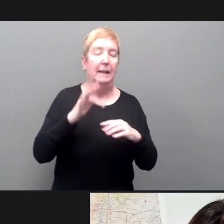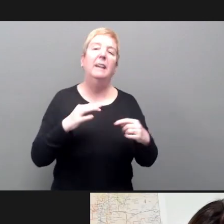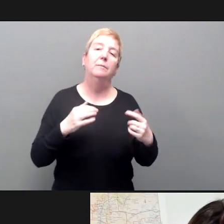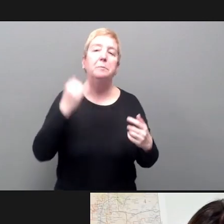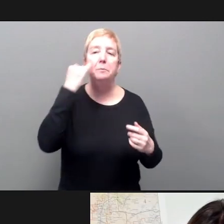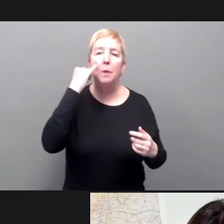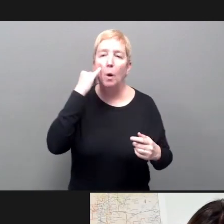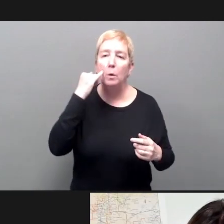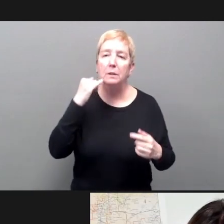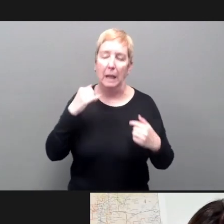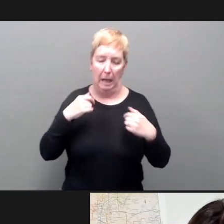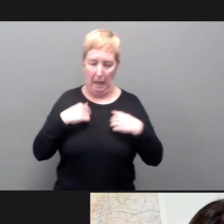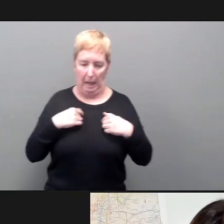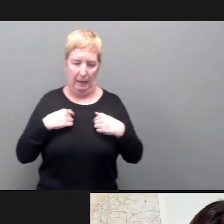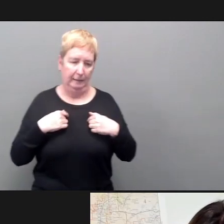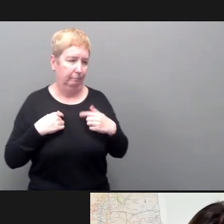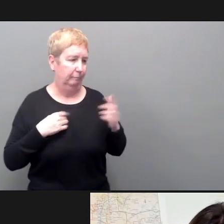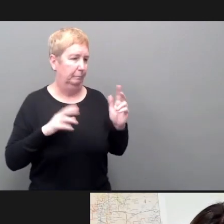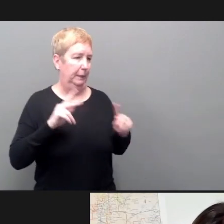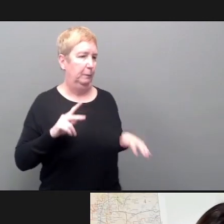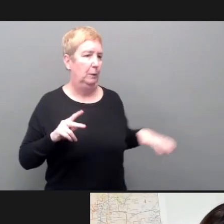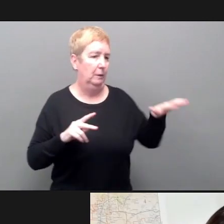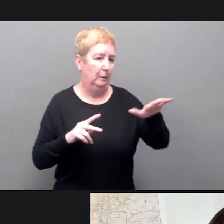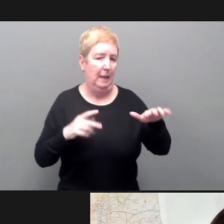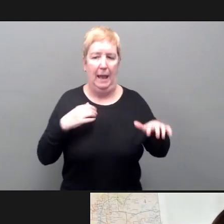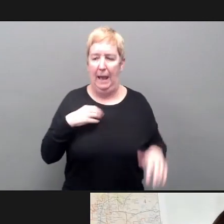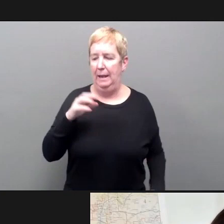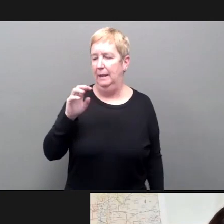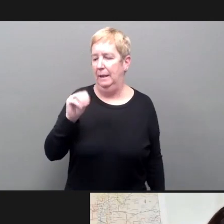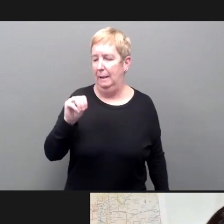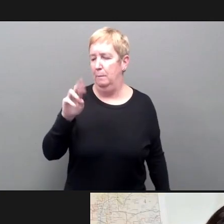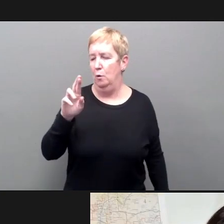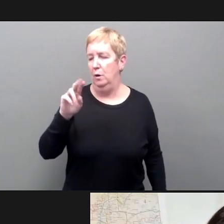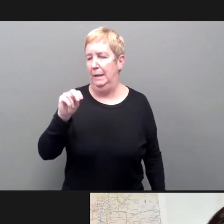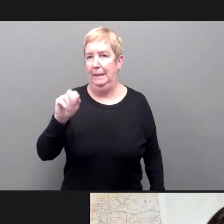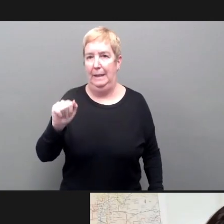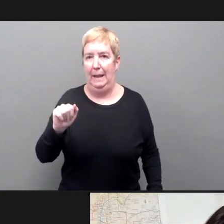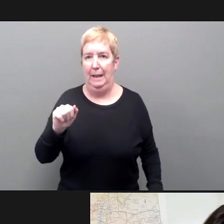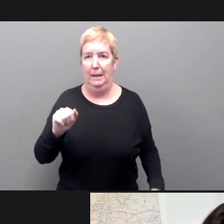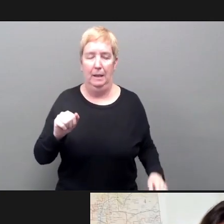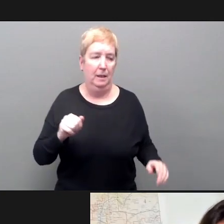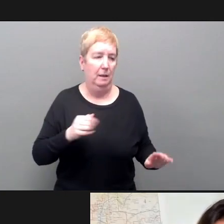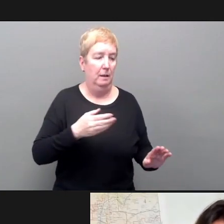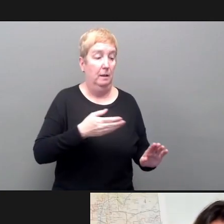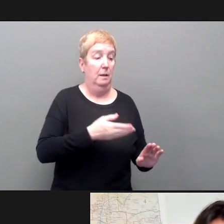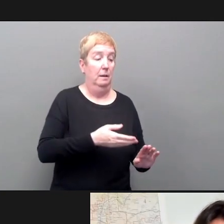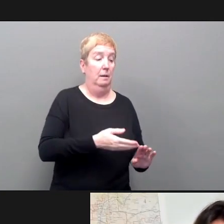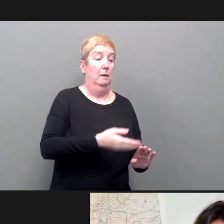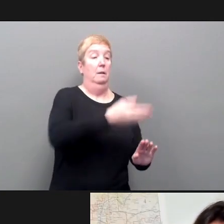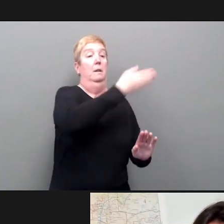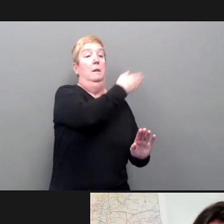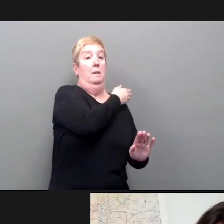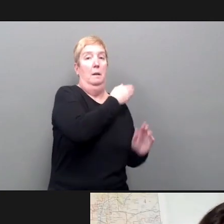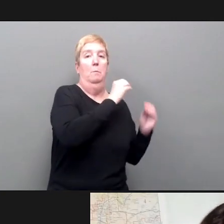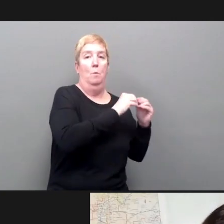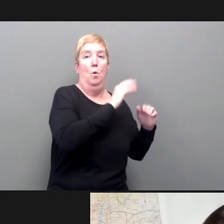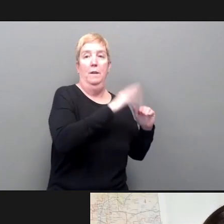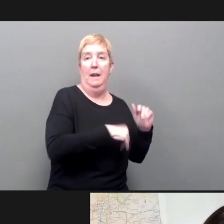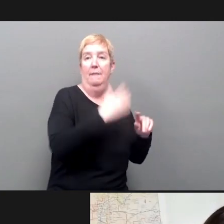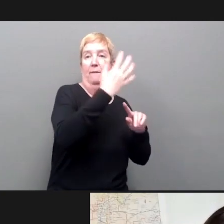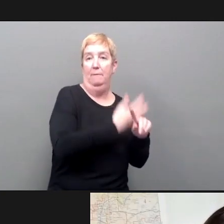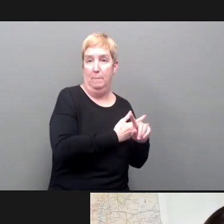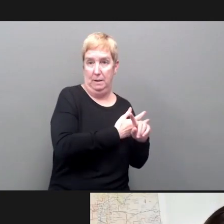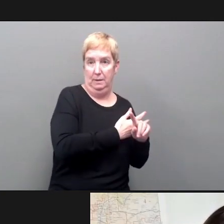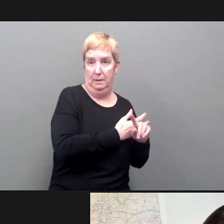the mRNA vaccines with 2 doses in the past 5 months, they're immune competent, right? People who had a